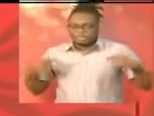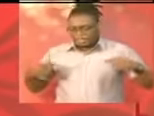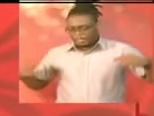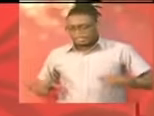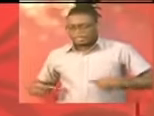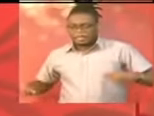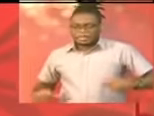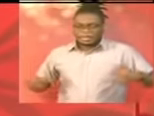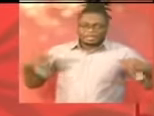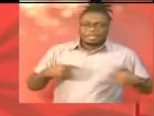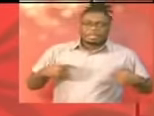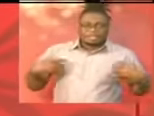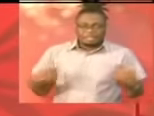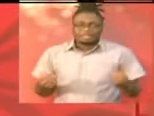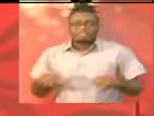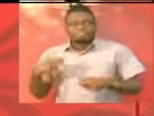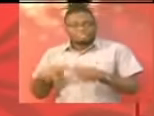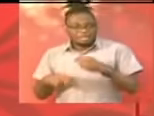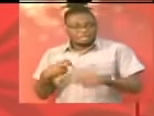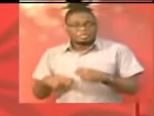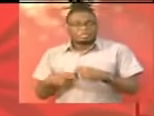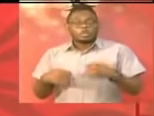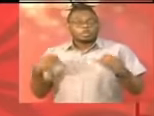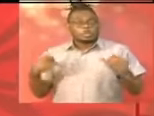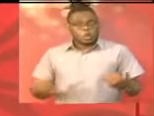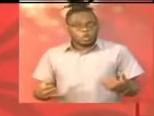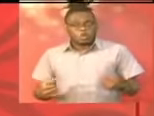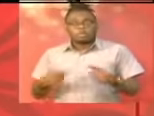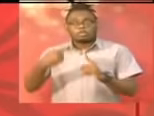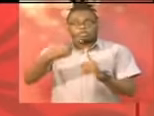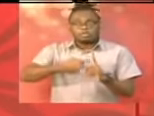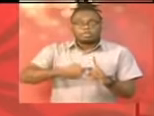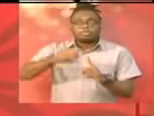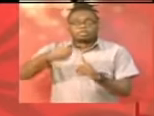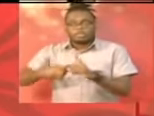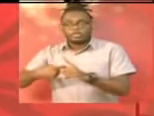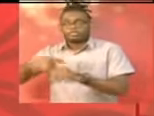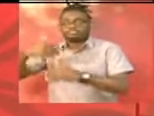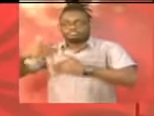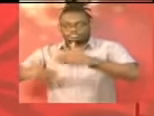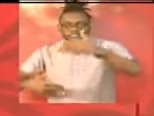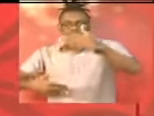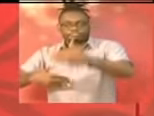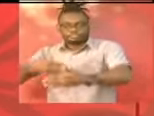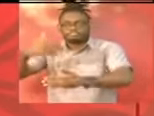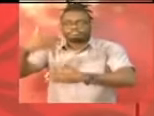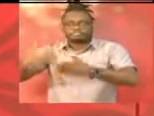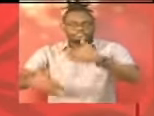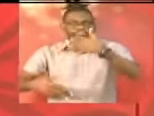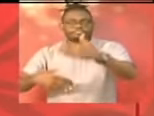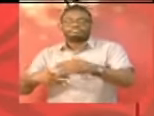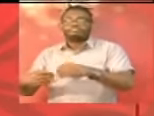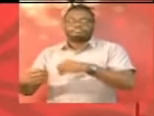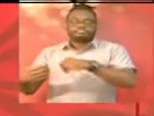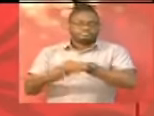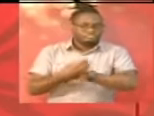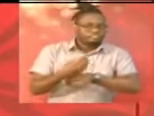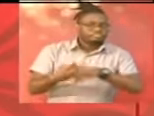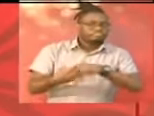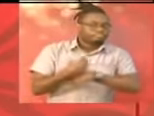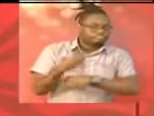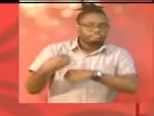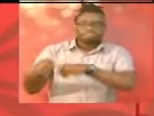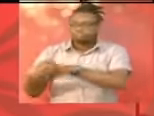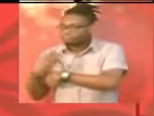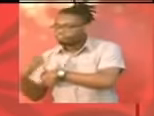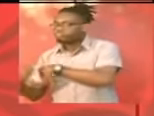Thankfully, months later, after many specialist consultations, tests, and supplements, I am seeing a greater